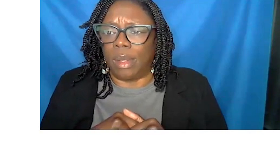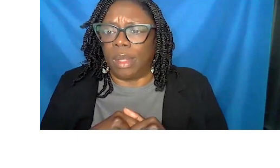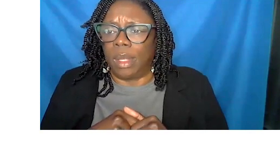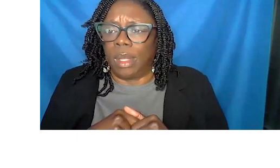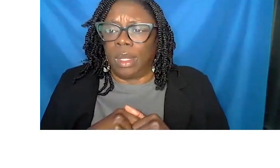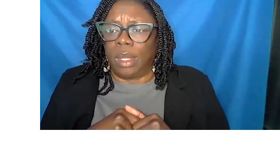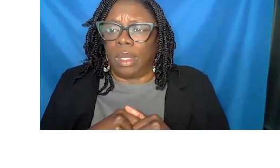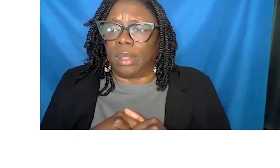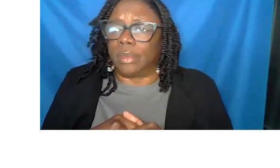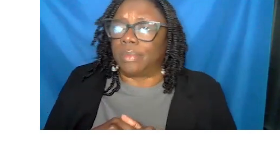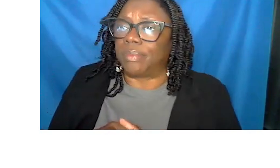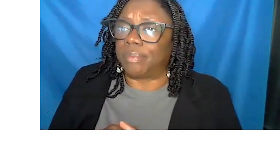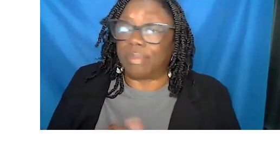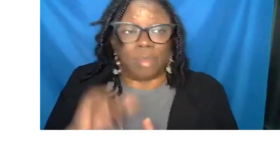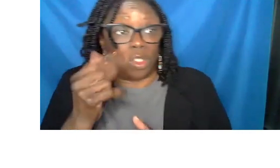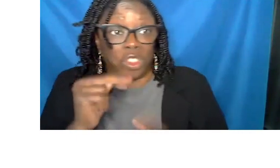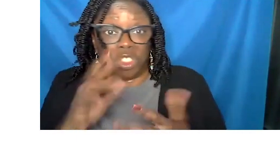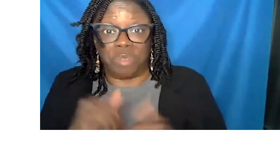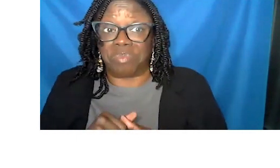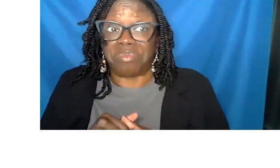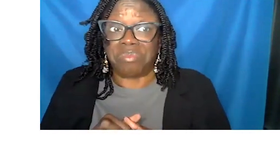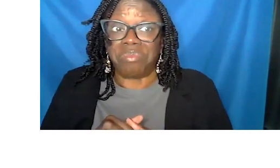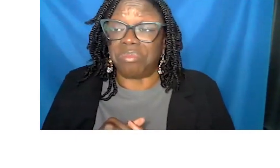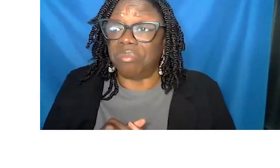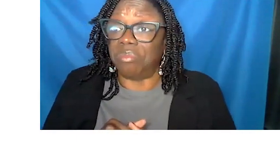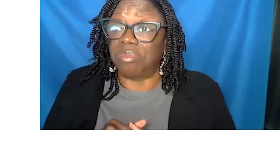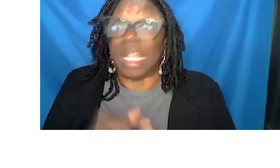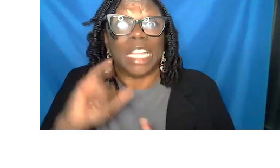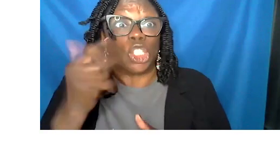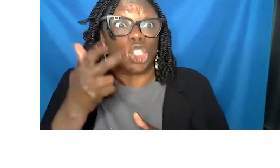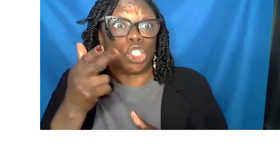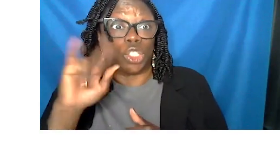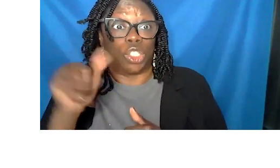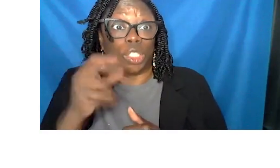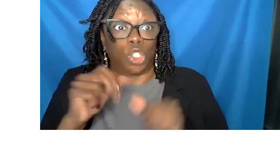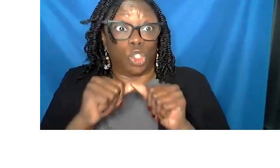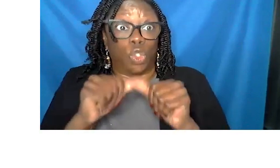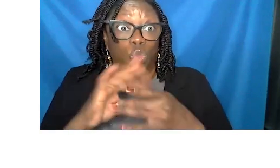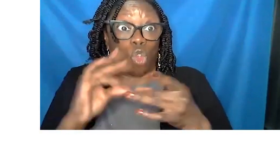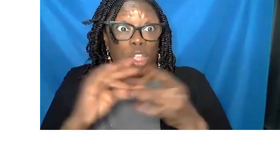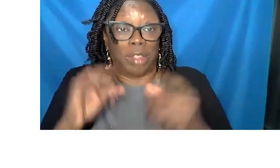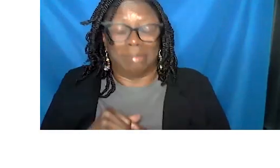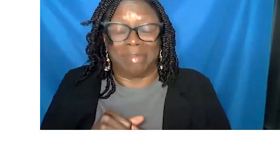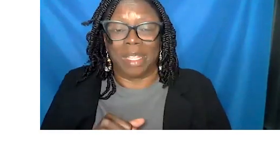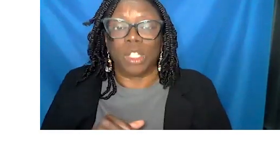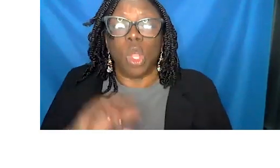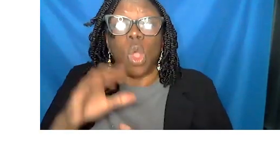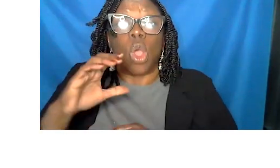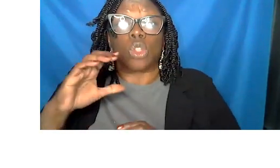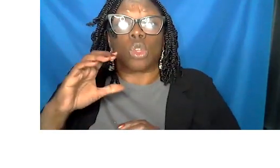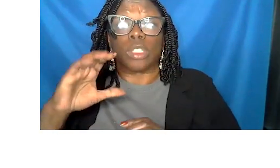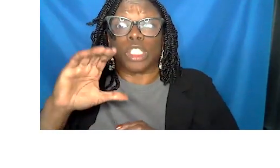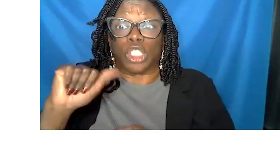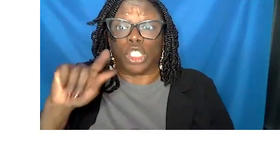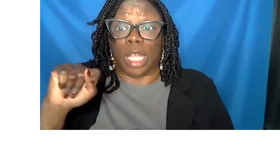Anything to add? No. Yeah. You want to just keep going up? And so ChatGPT is one of the more popular ones